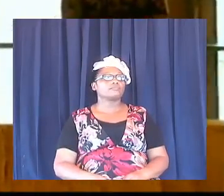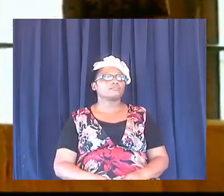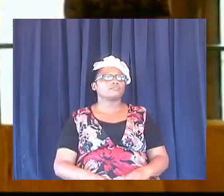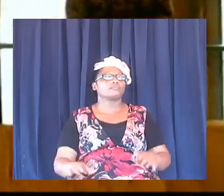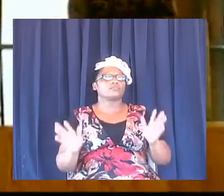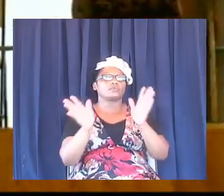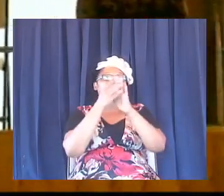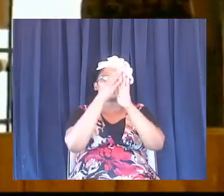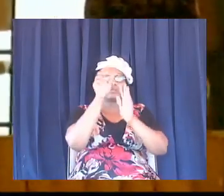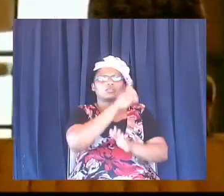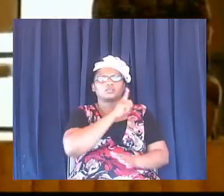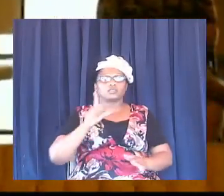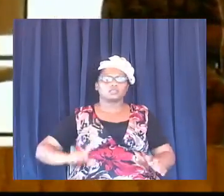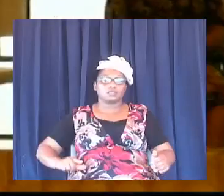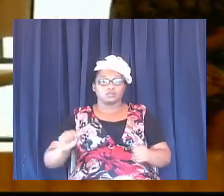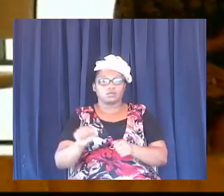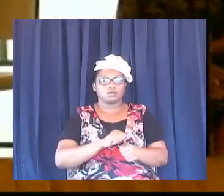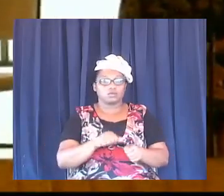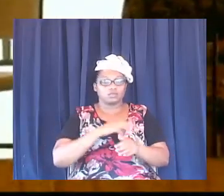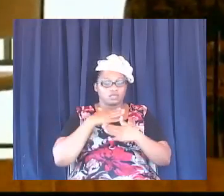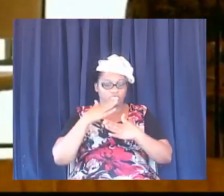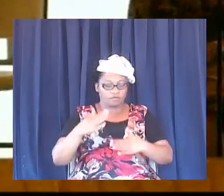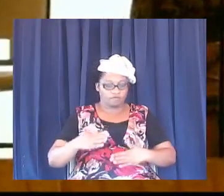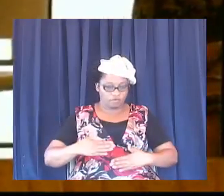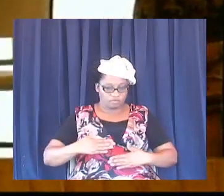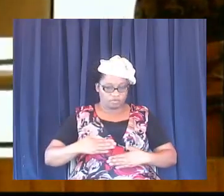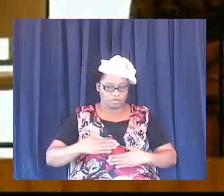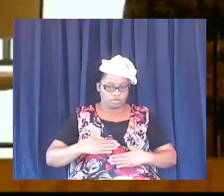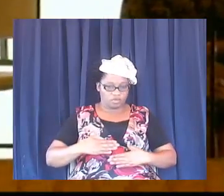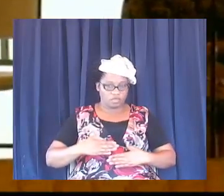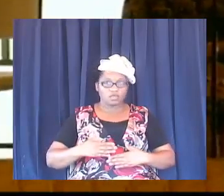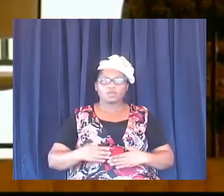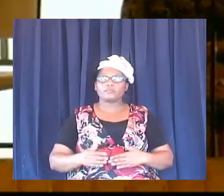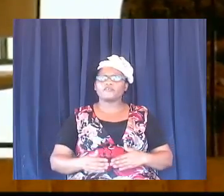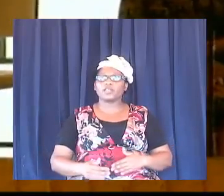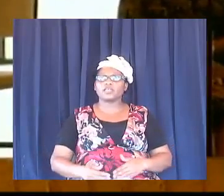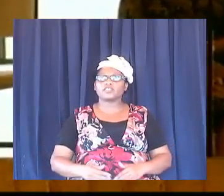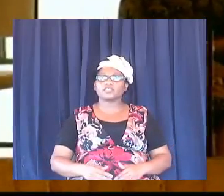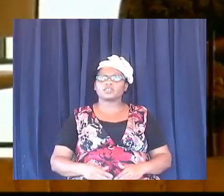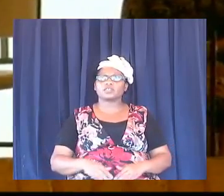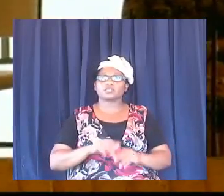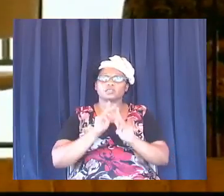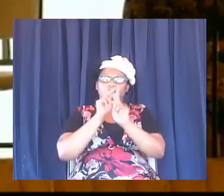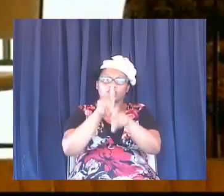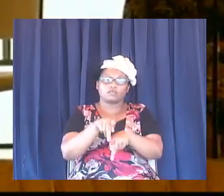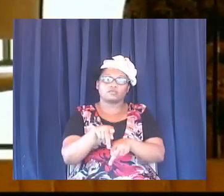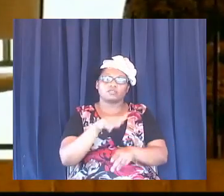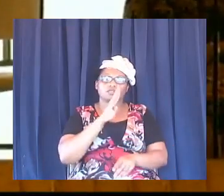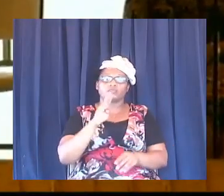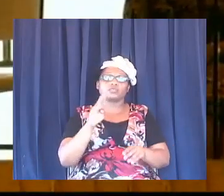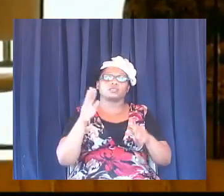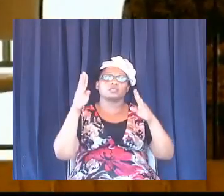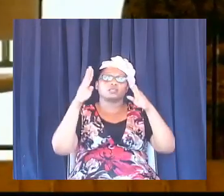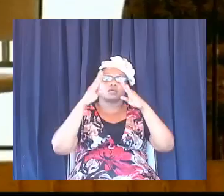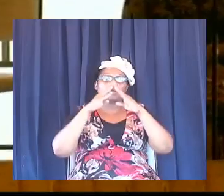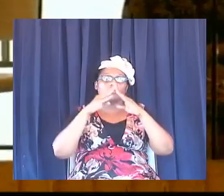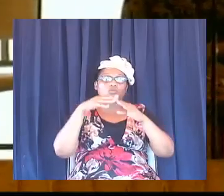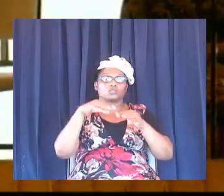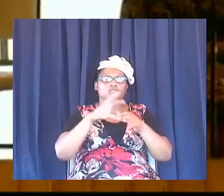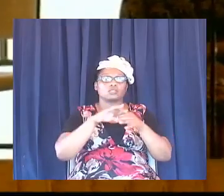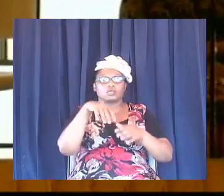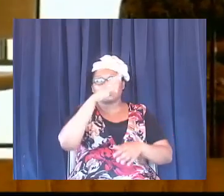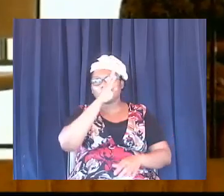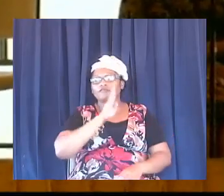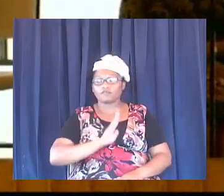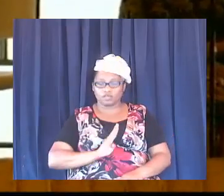Praise the Lord, everybody. Praise God. It's just a privilege to be in the house of the Lord. Praise